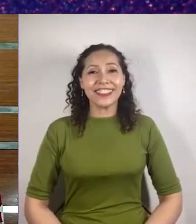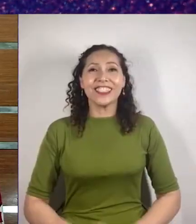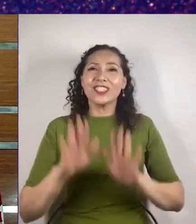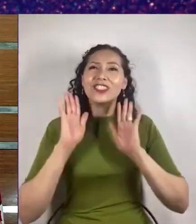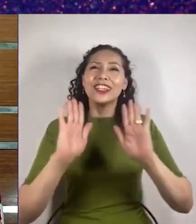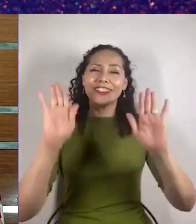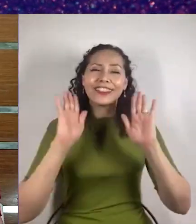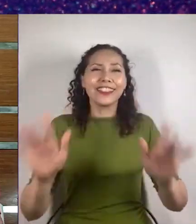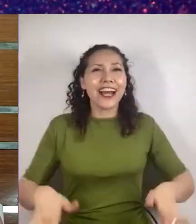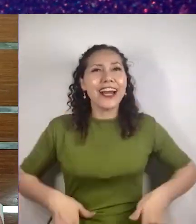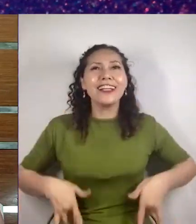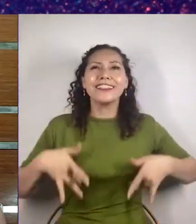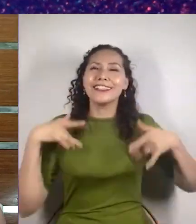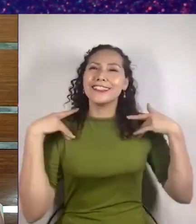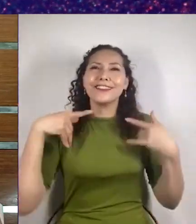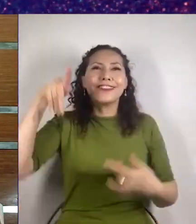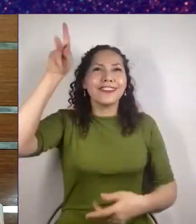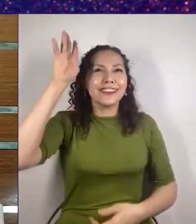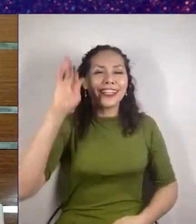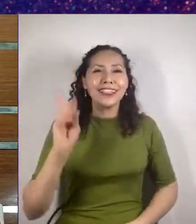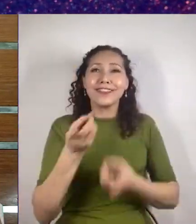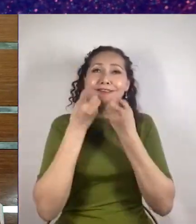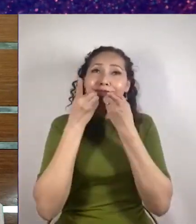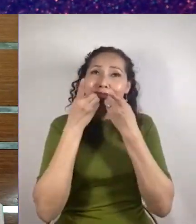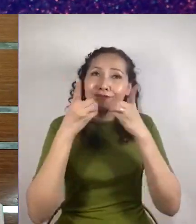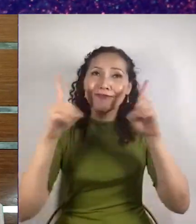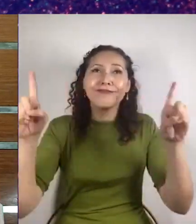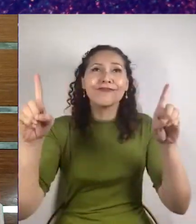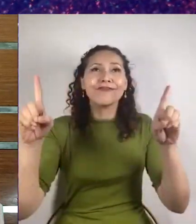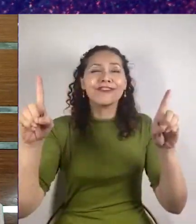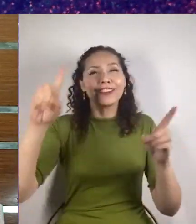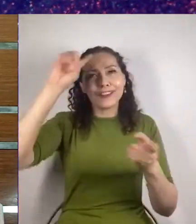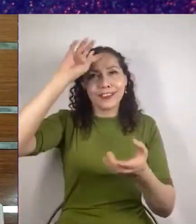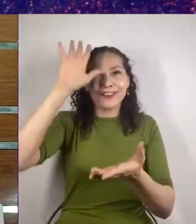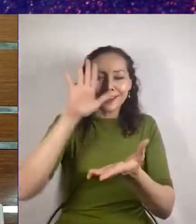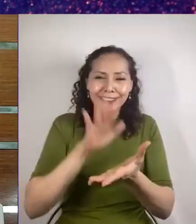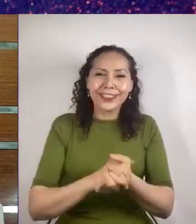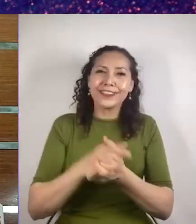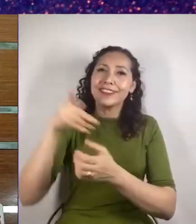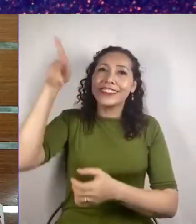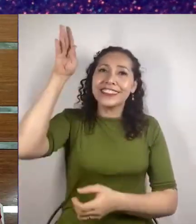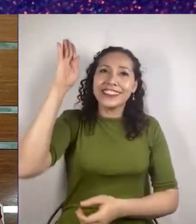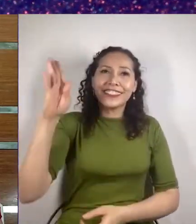Surrendering our lives to God is a statement that we believe in Him and we are